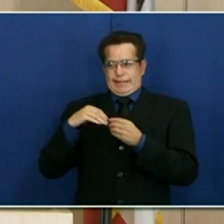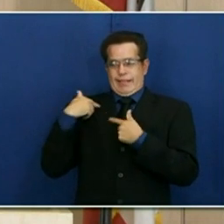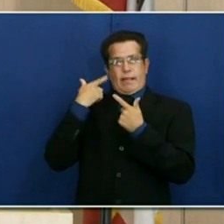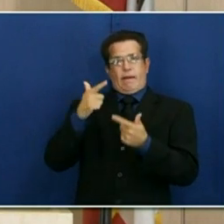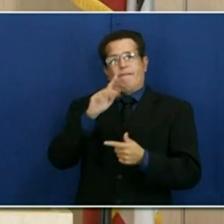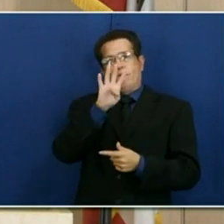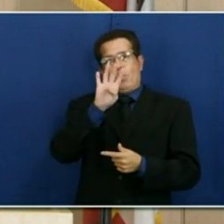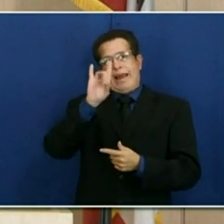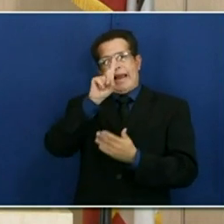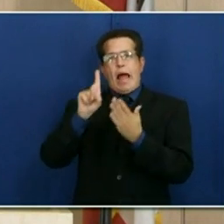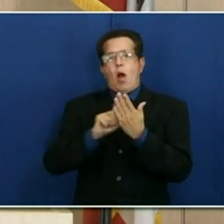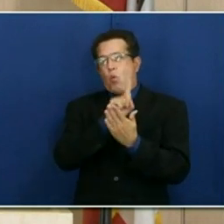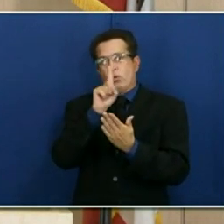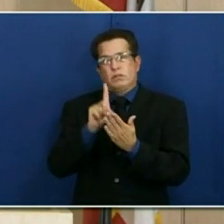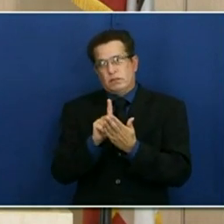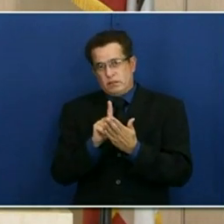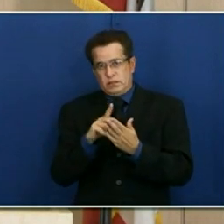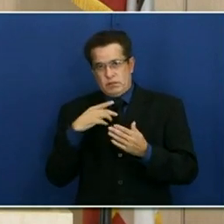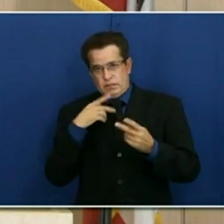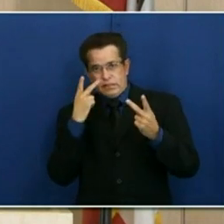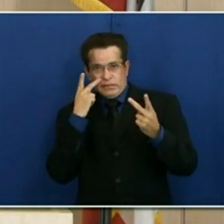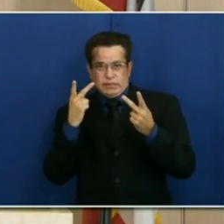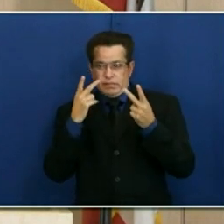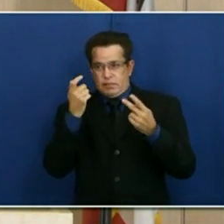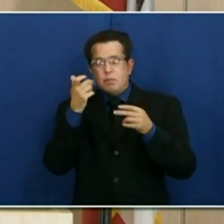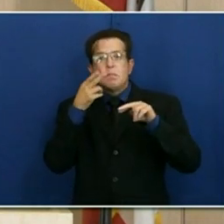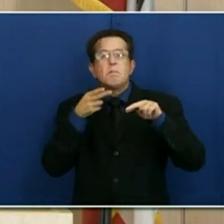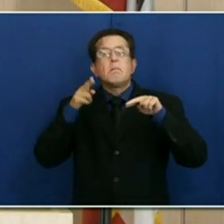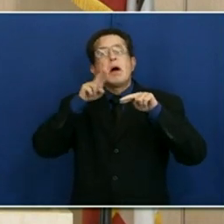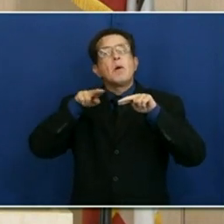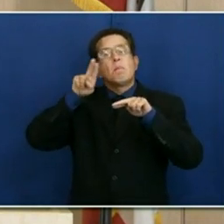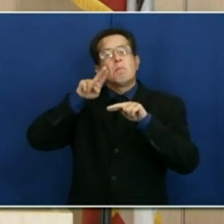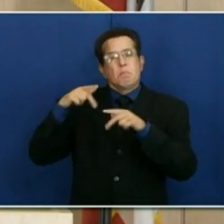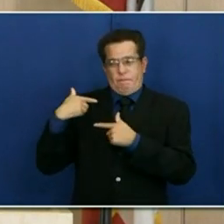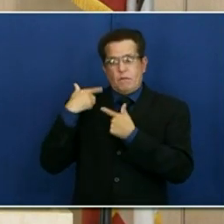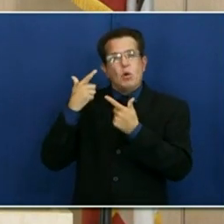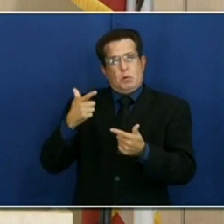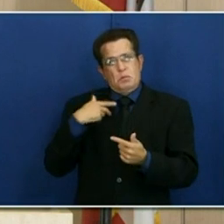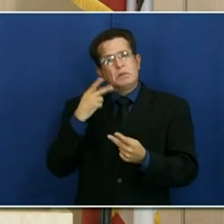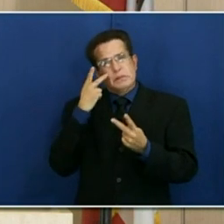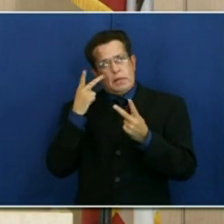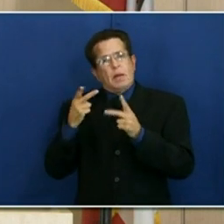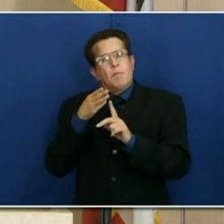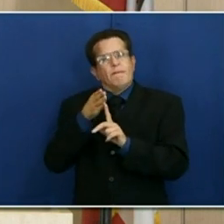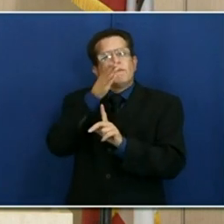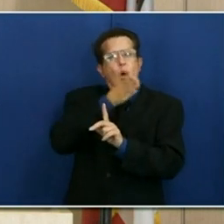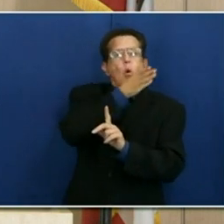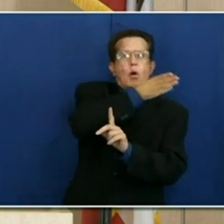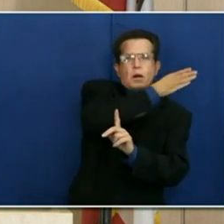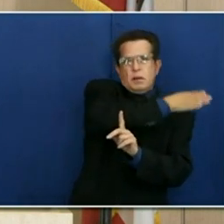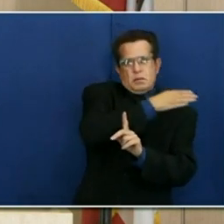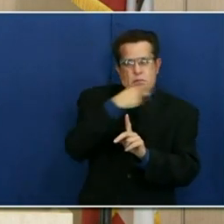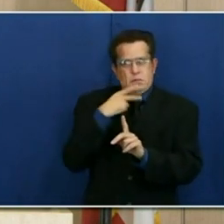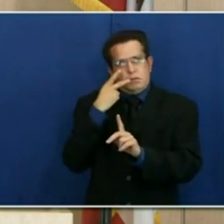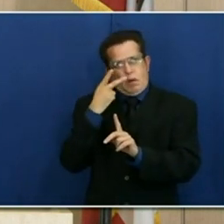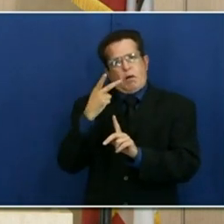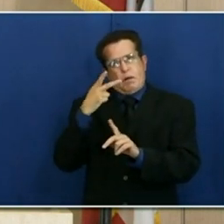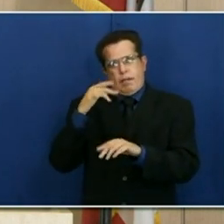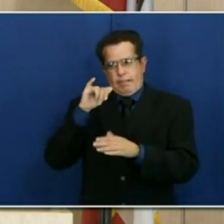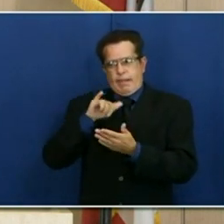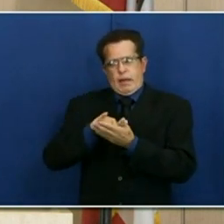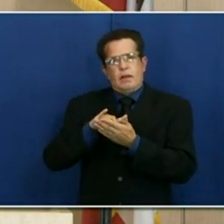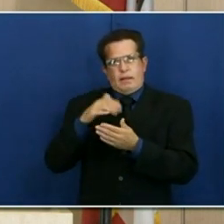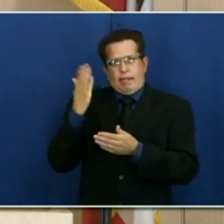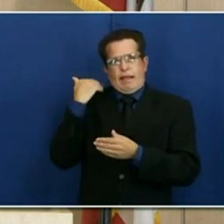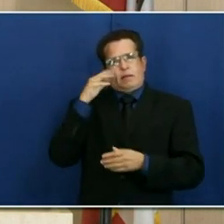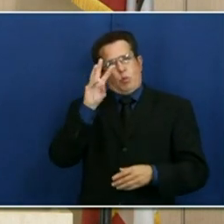hours. We know we have seen modest increases in our case count over the preceding week. We referenced that on Wednesday. I specifically